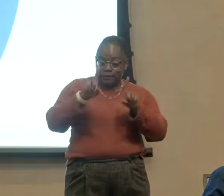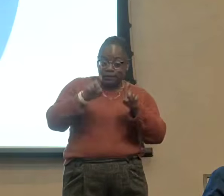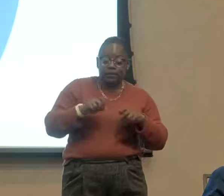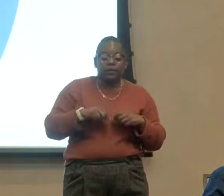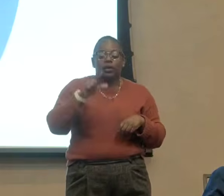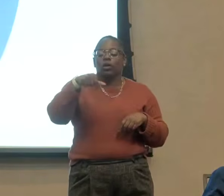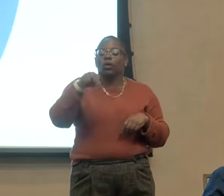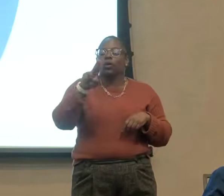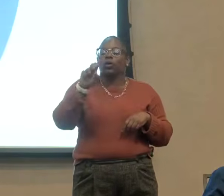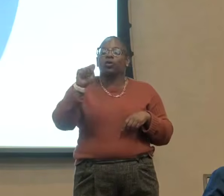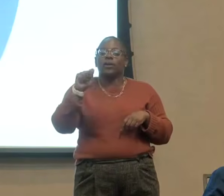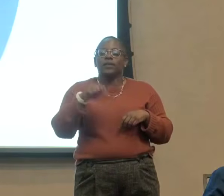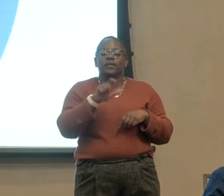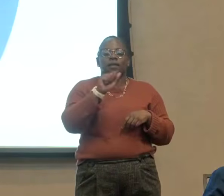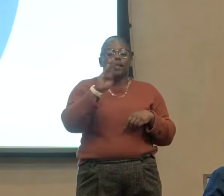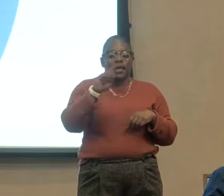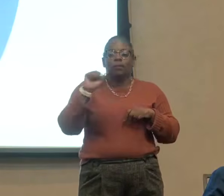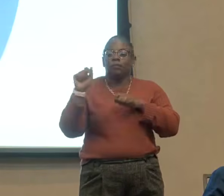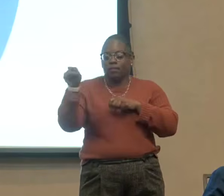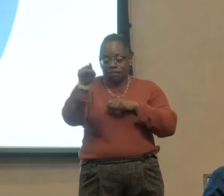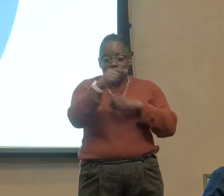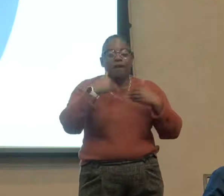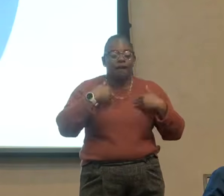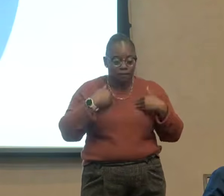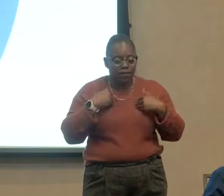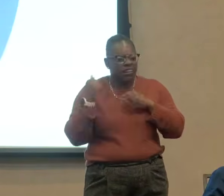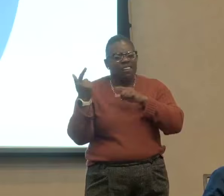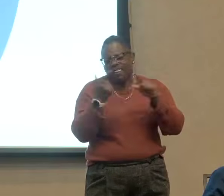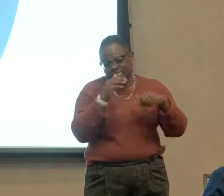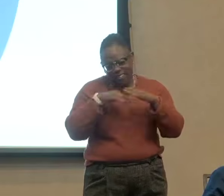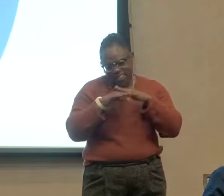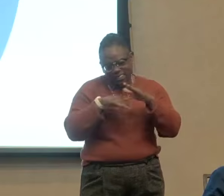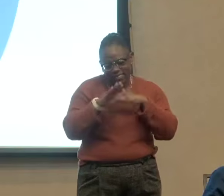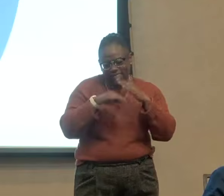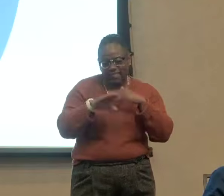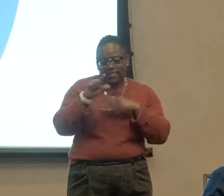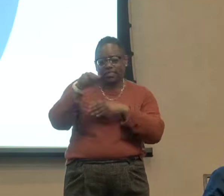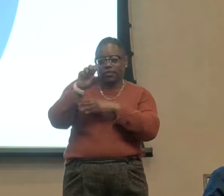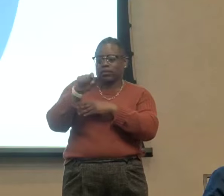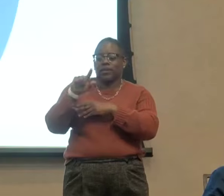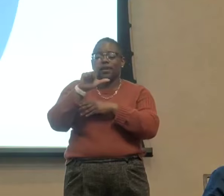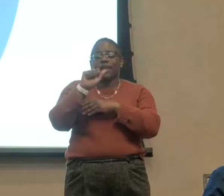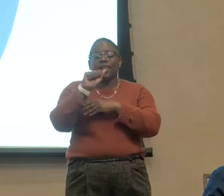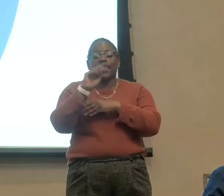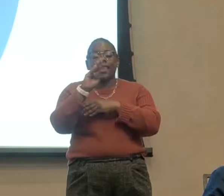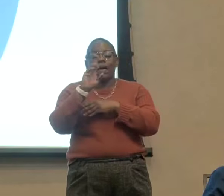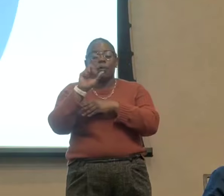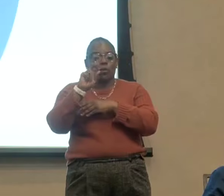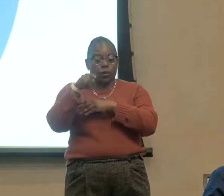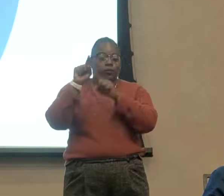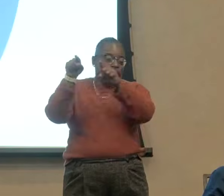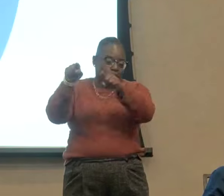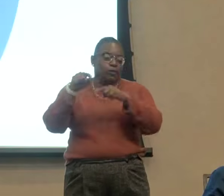Quest, LabCorp, and Exogen all do that. Everybody has access to Quest and LabCorp.